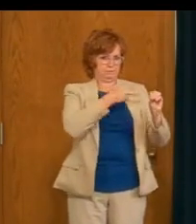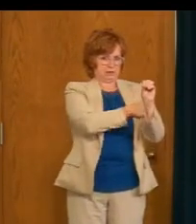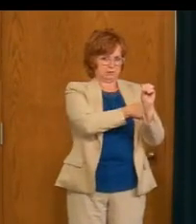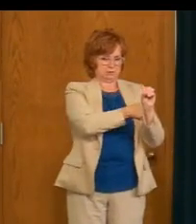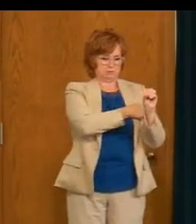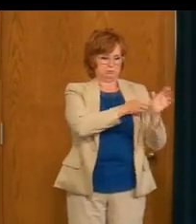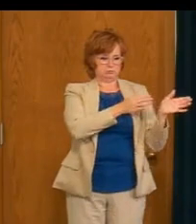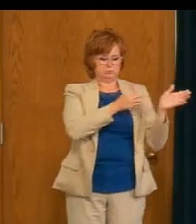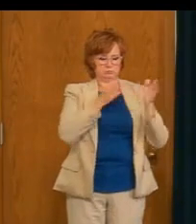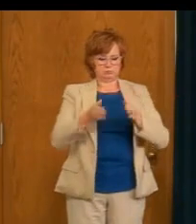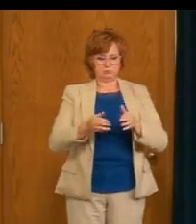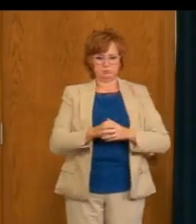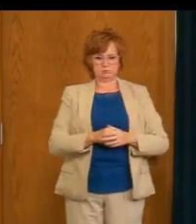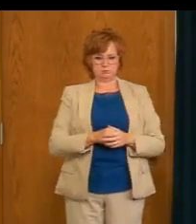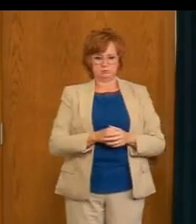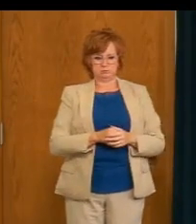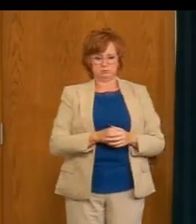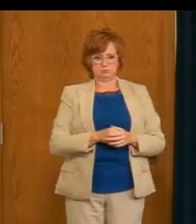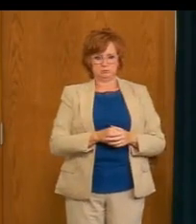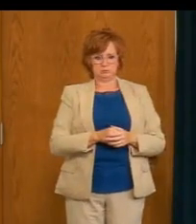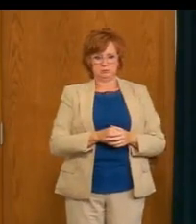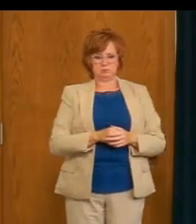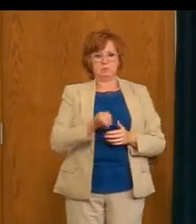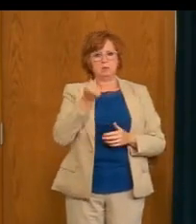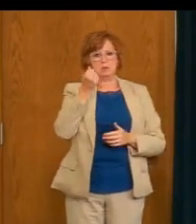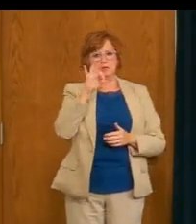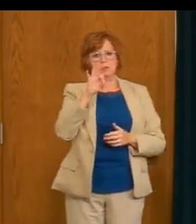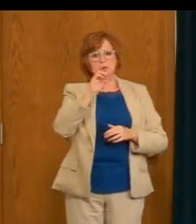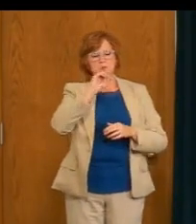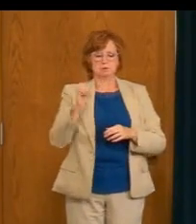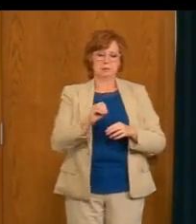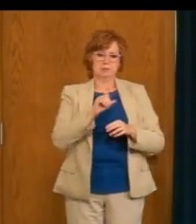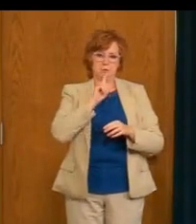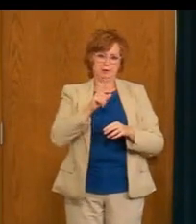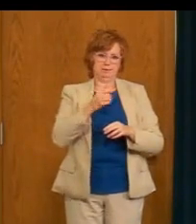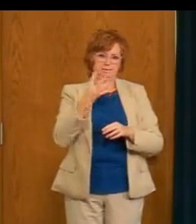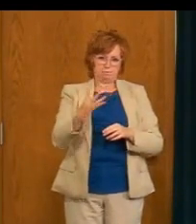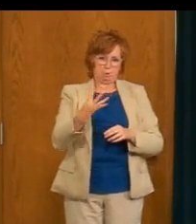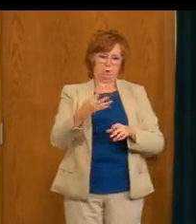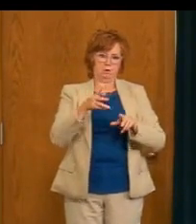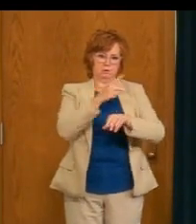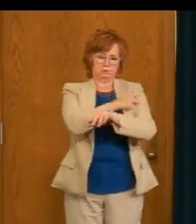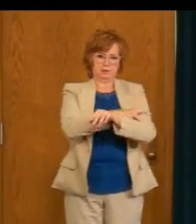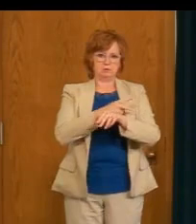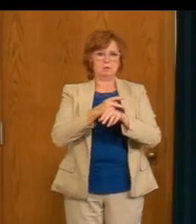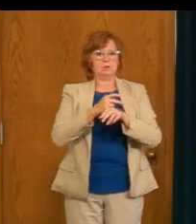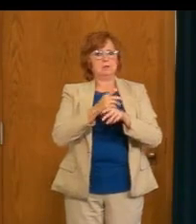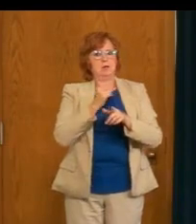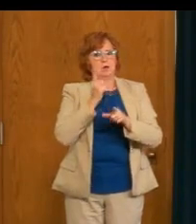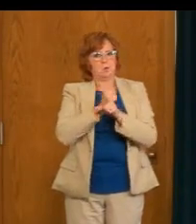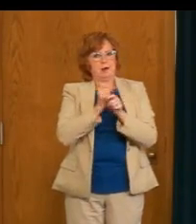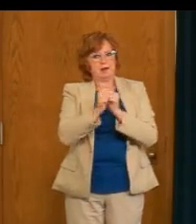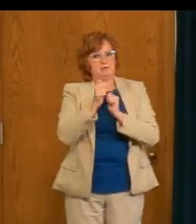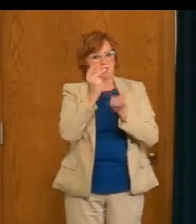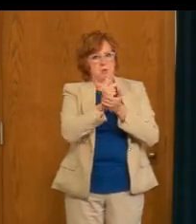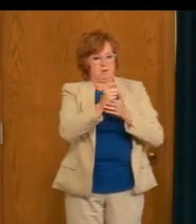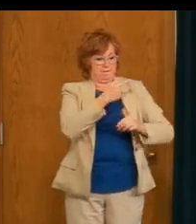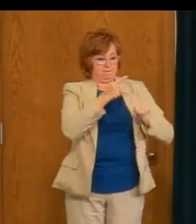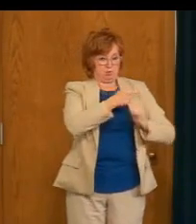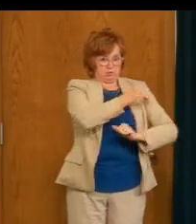unvaccinated. Only 4 or 19% were those who were 3 weeks after their first dose, and